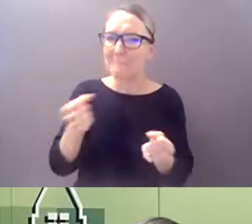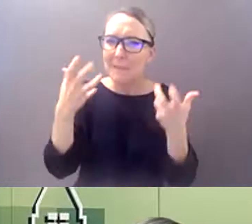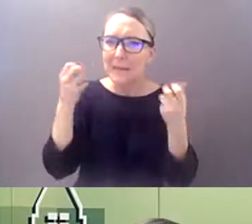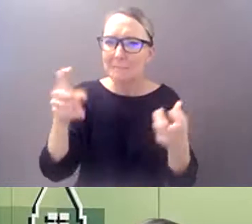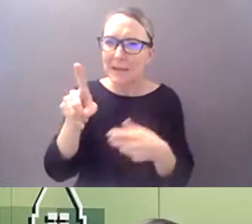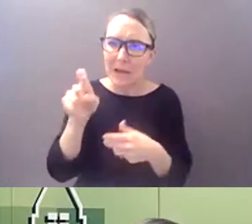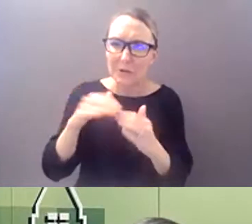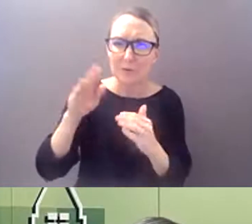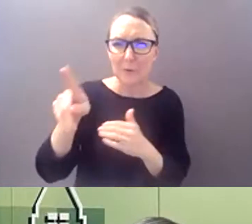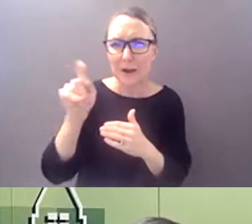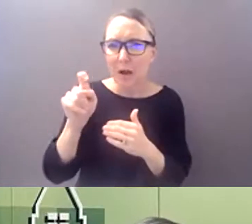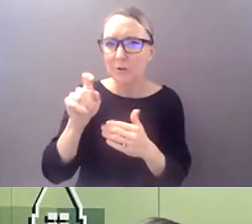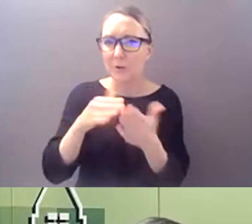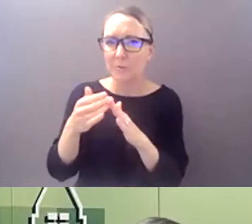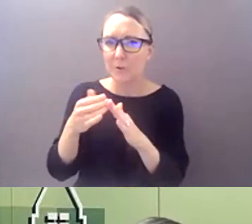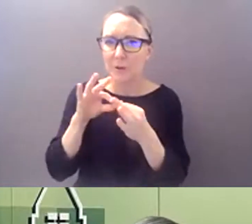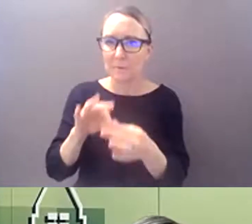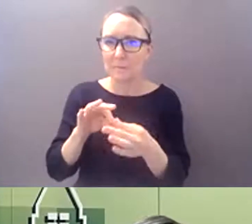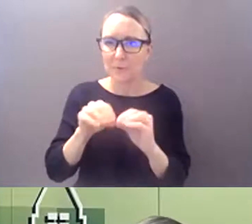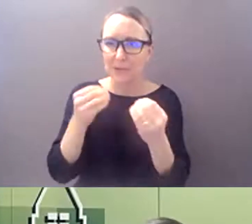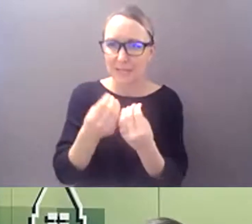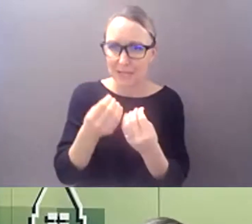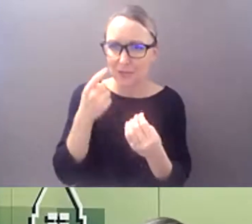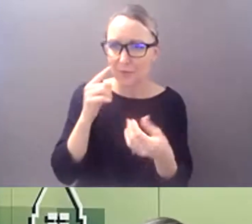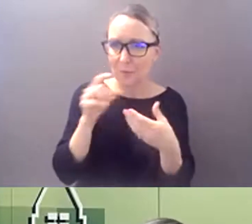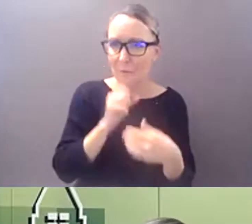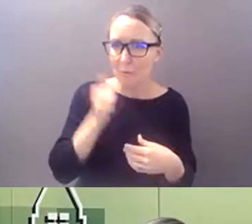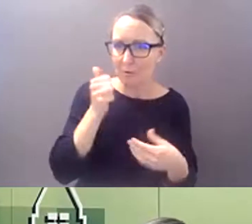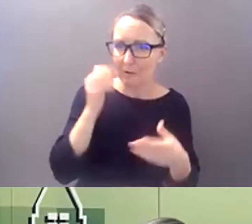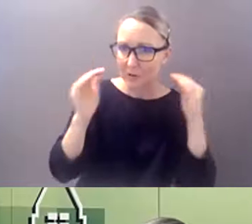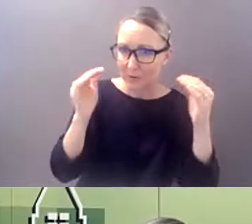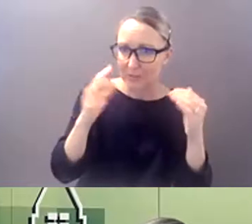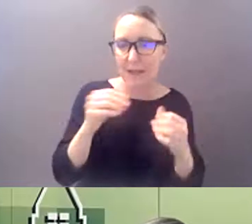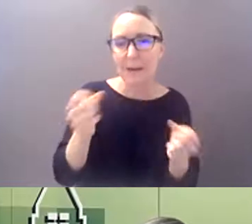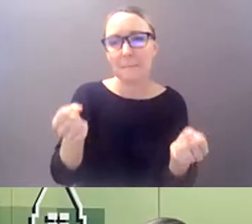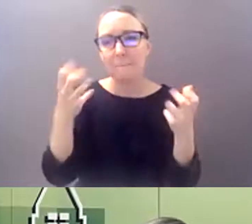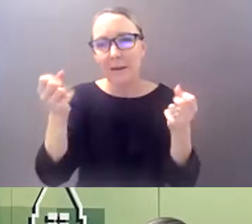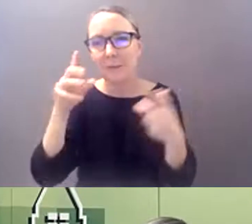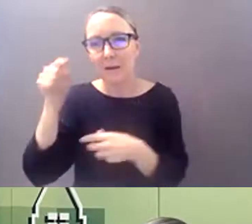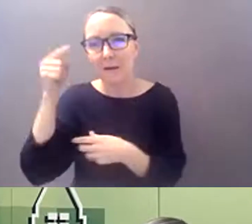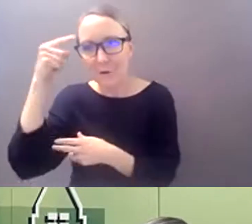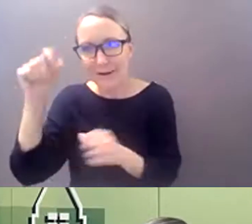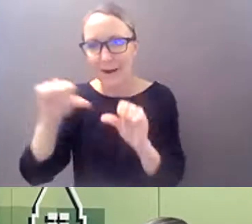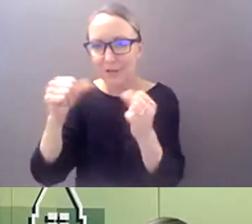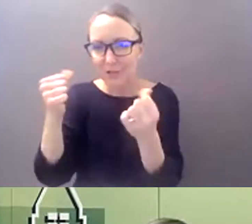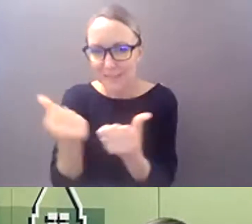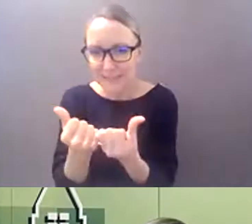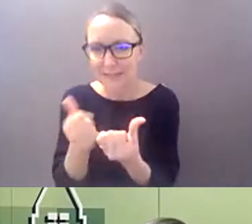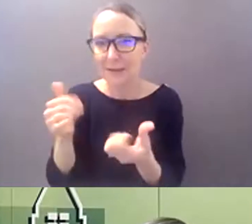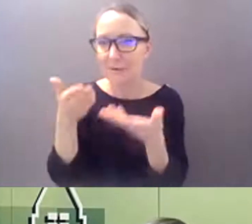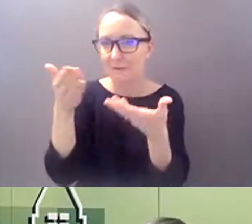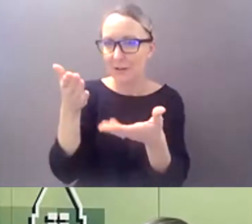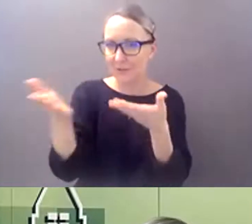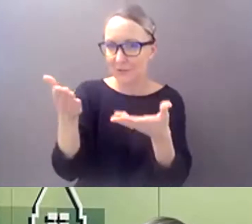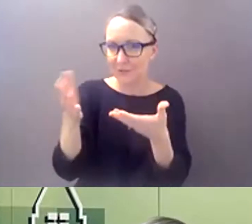community-based organizations that serve older adults, and we have dozens of government agencies that provide services